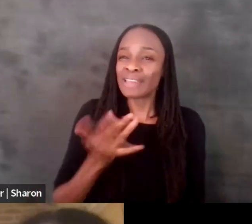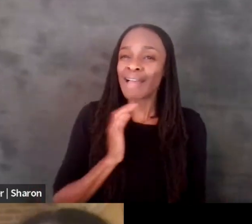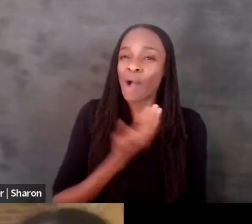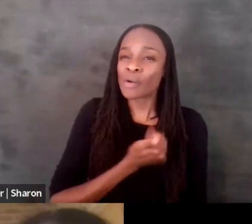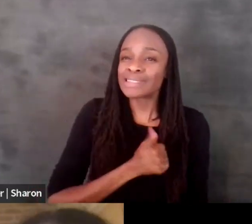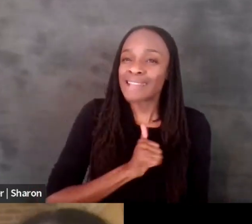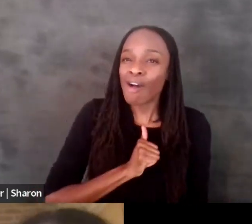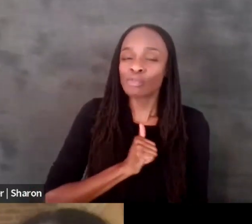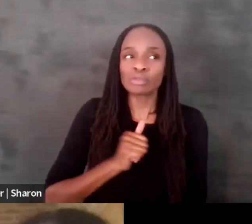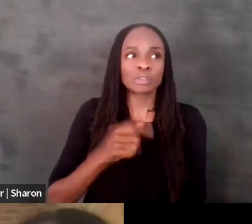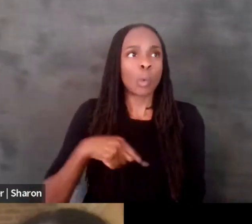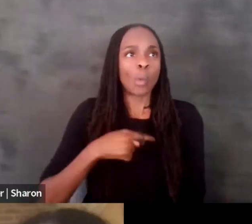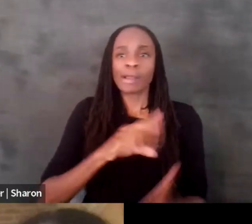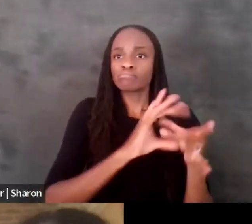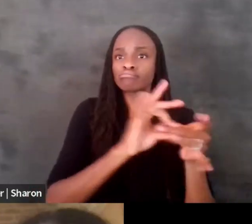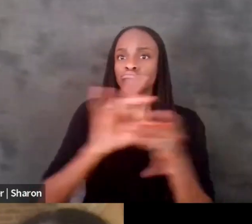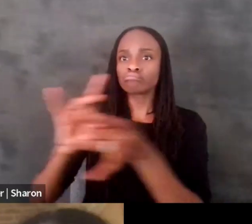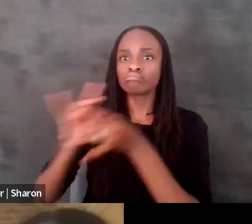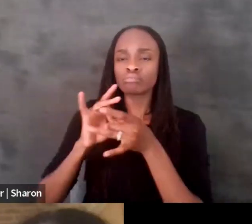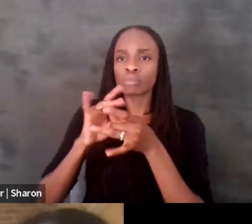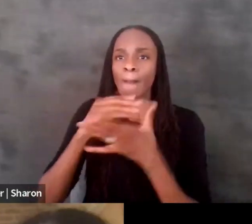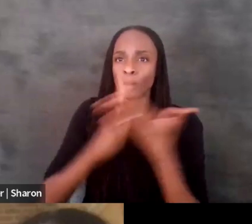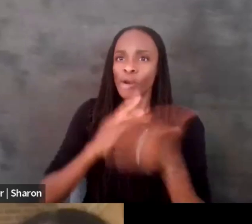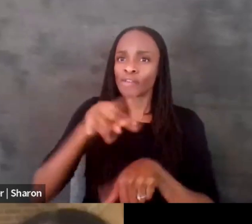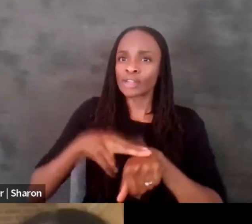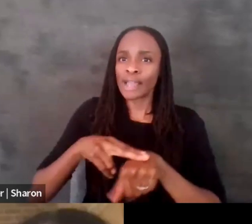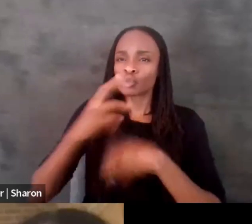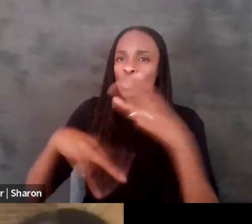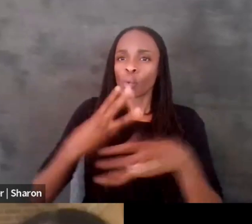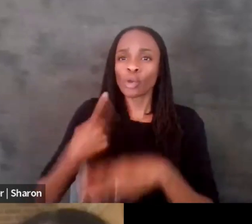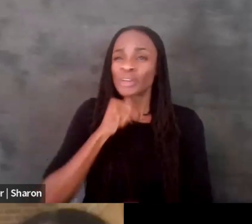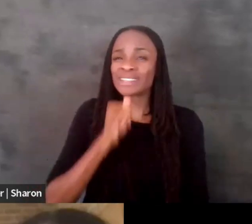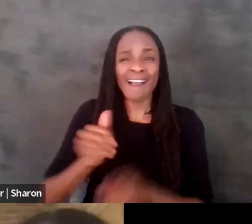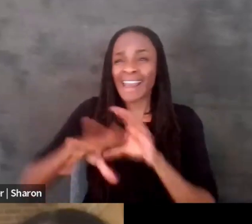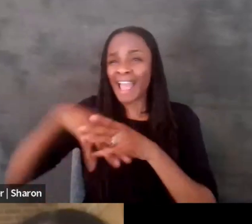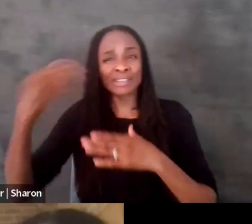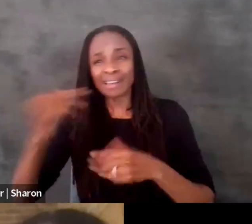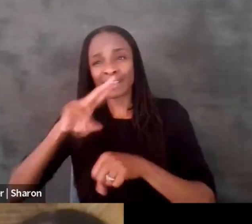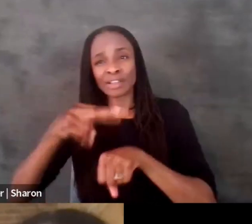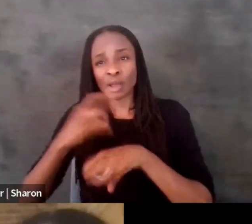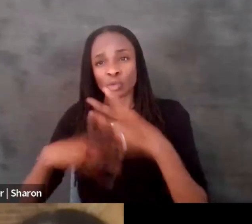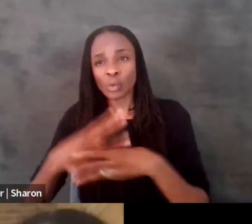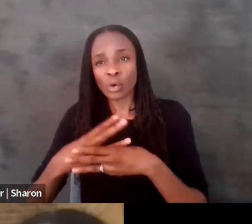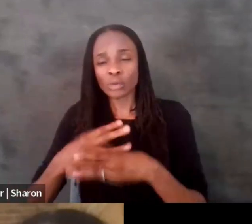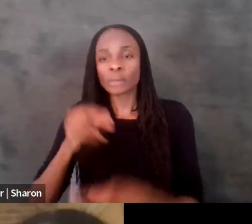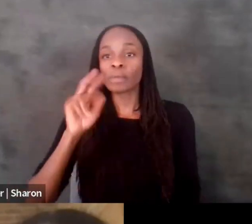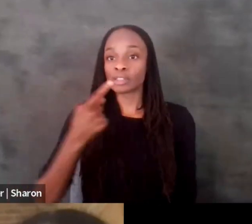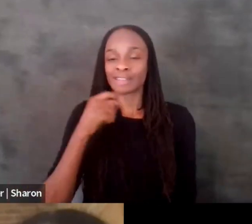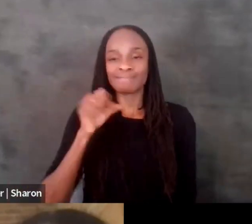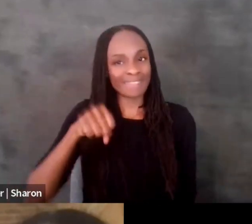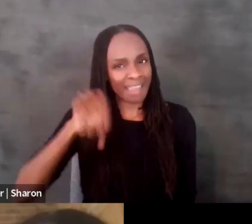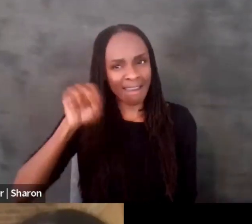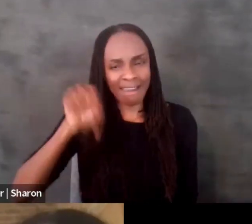part of the natural world and not outside of it. mm. Yeah, absolutely. I wanted